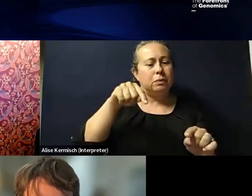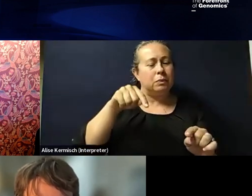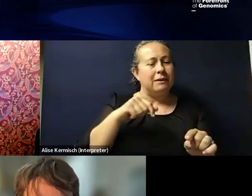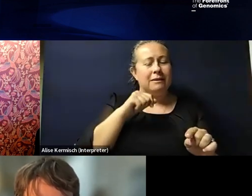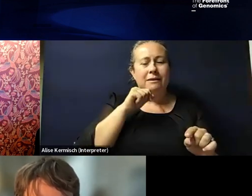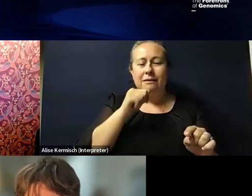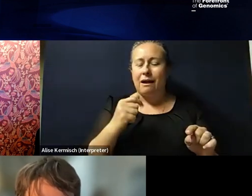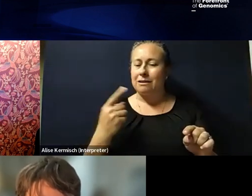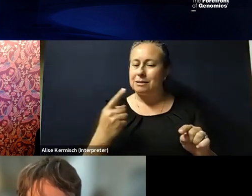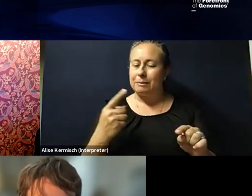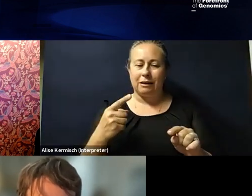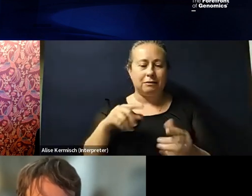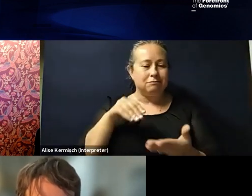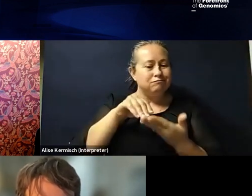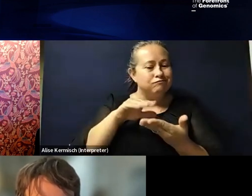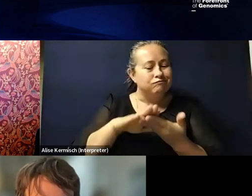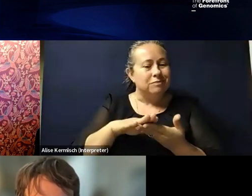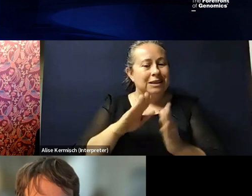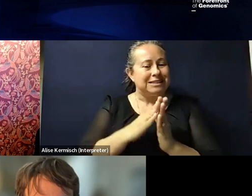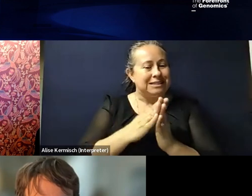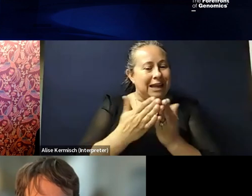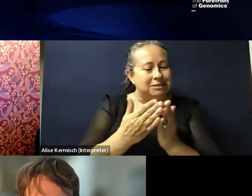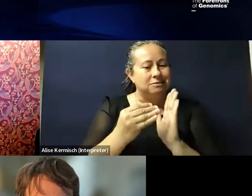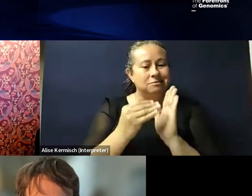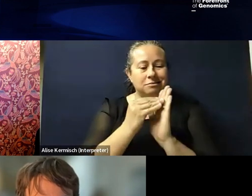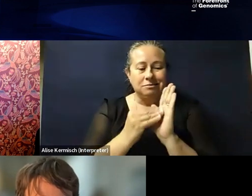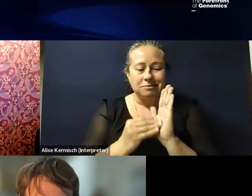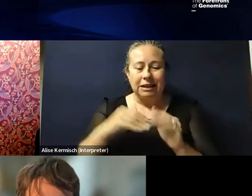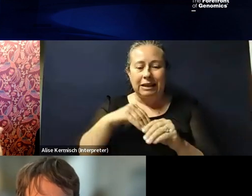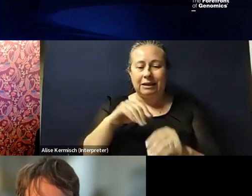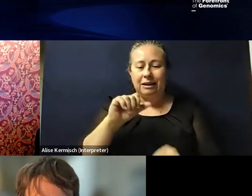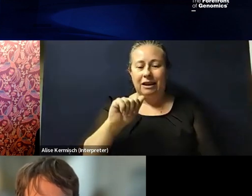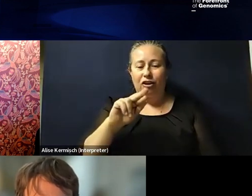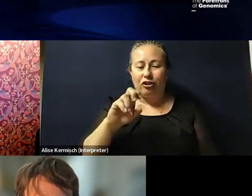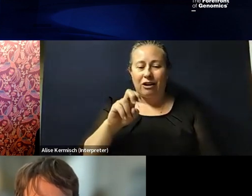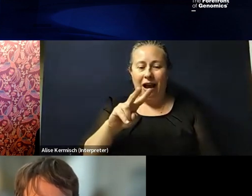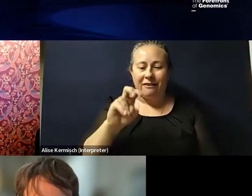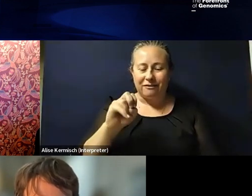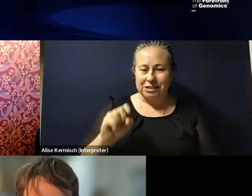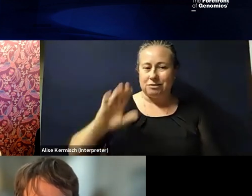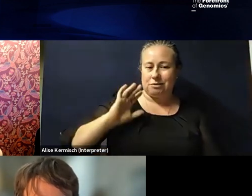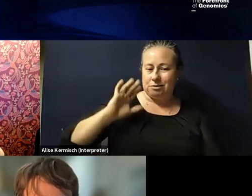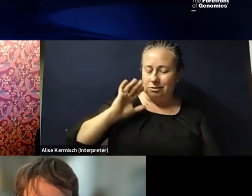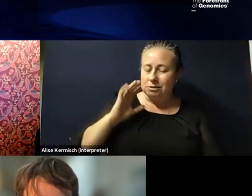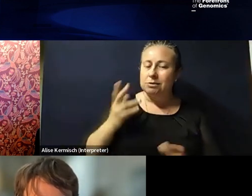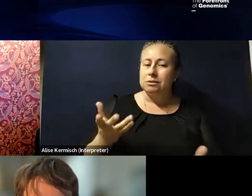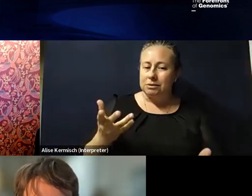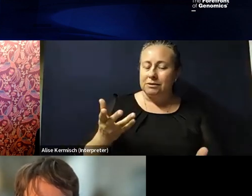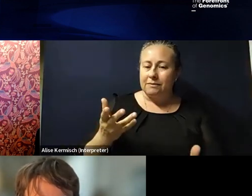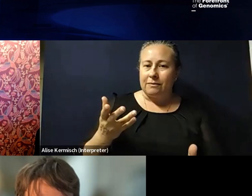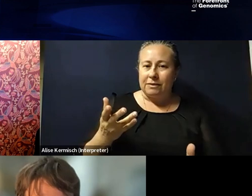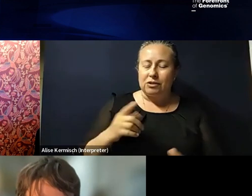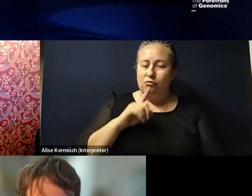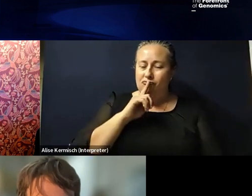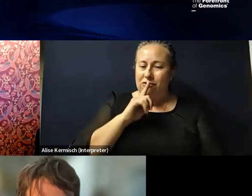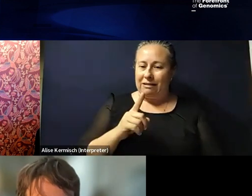captured on texts that are maintained in 19th century archives. So I really kind of have to read against the grain